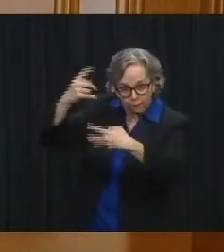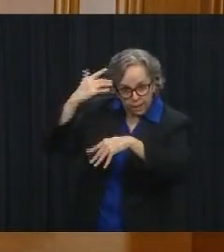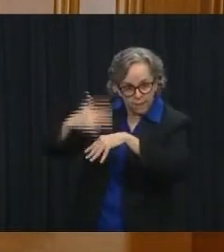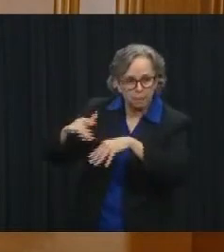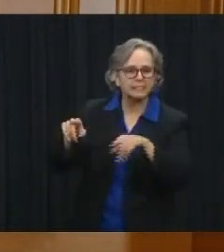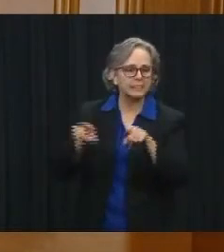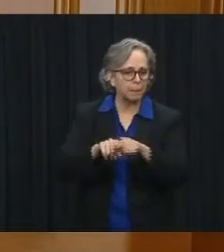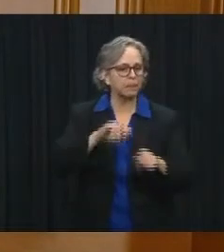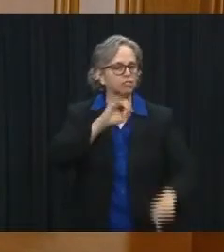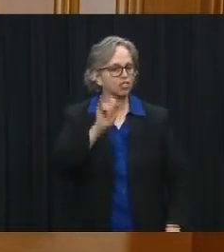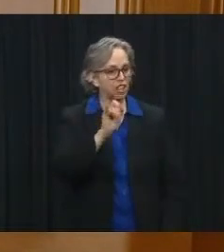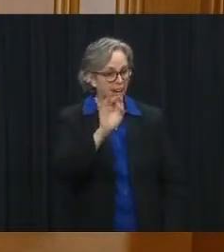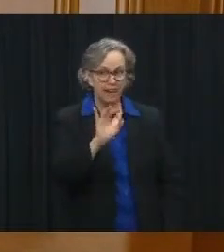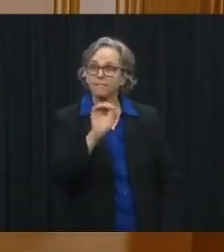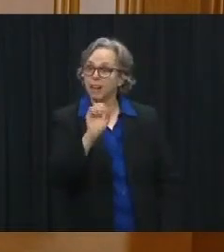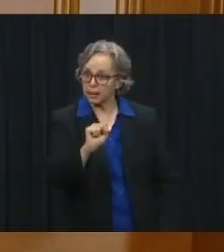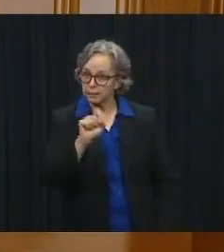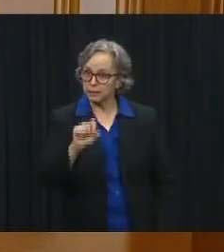jfs.ohio.gov/CDC,